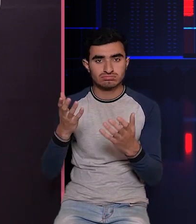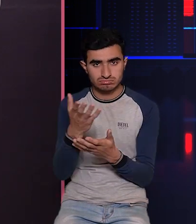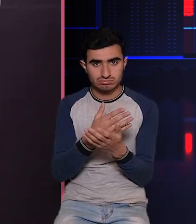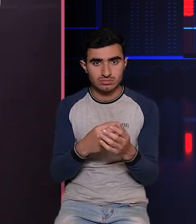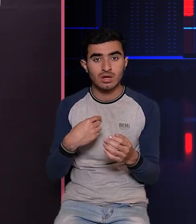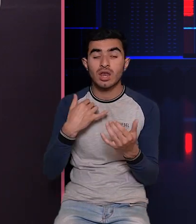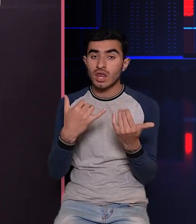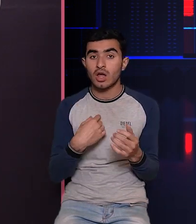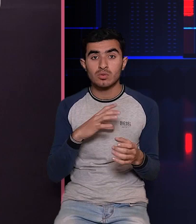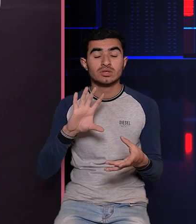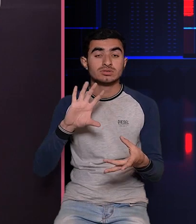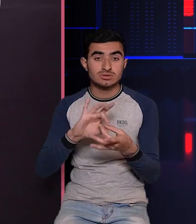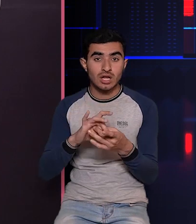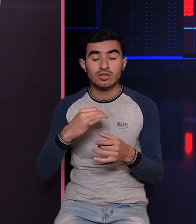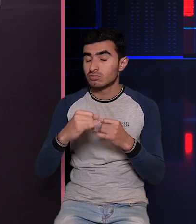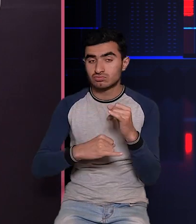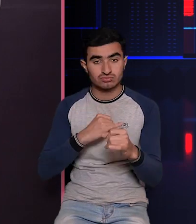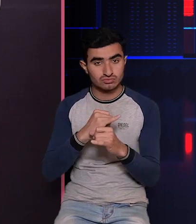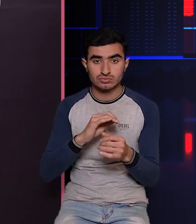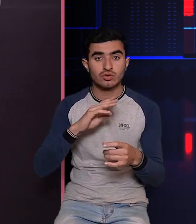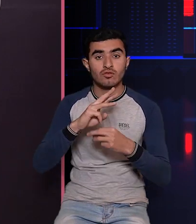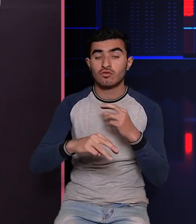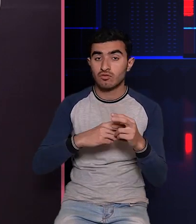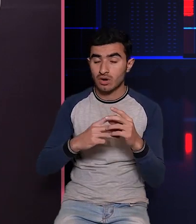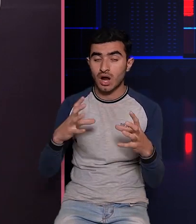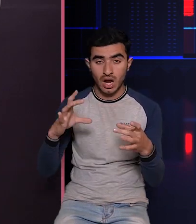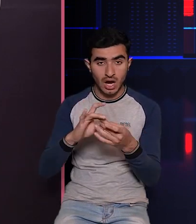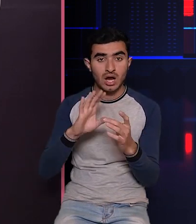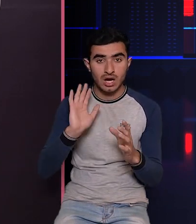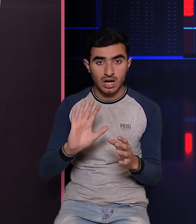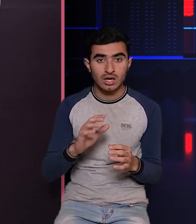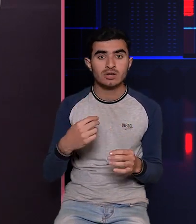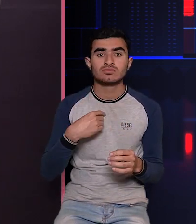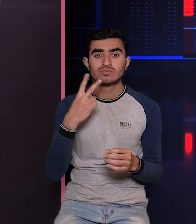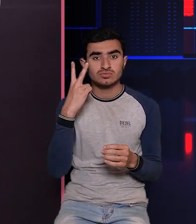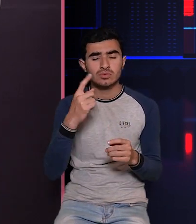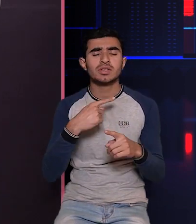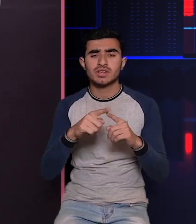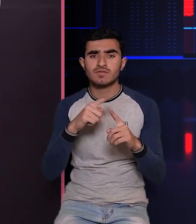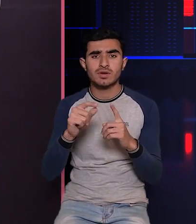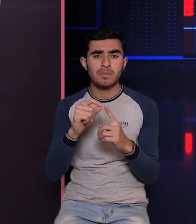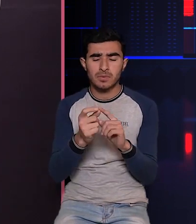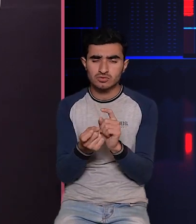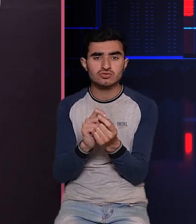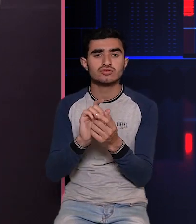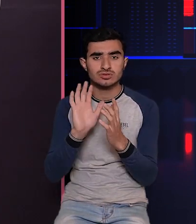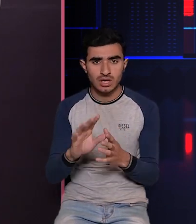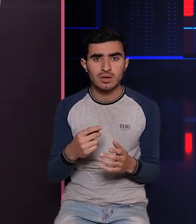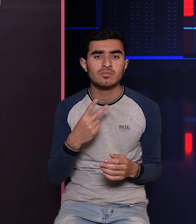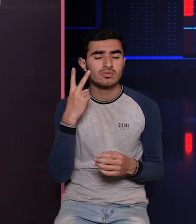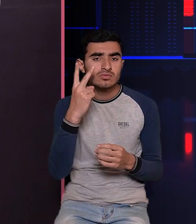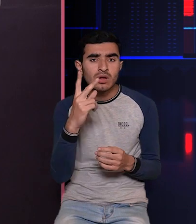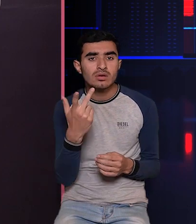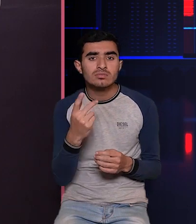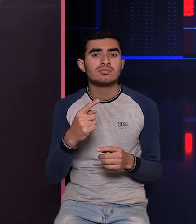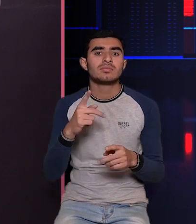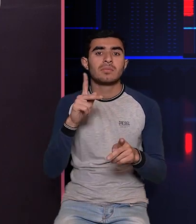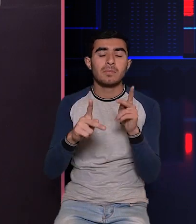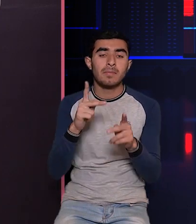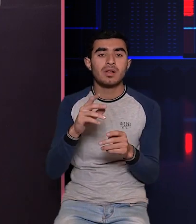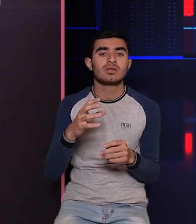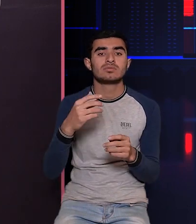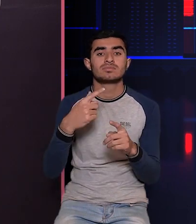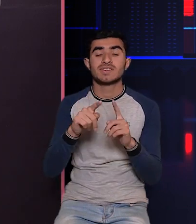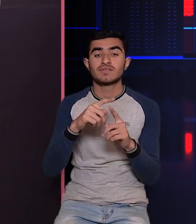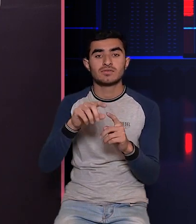It changes a lot for Pakistan. Already it has. We see tourism increase. We see art being appreciated. We